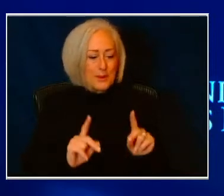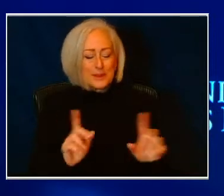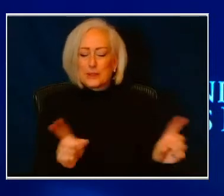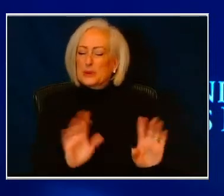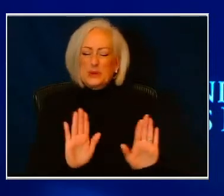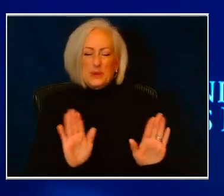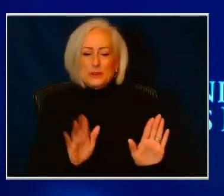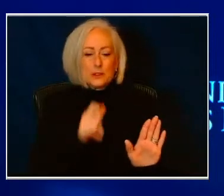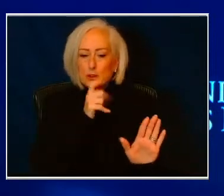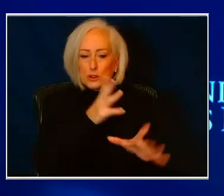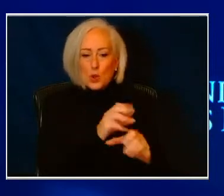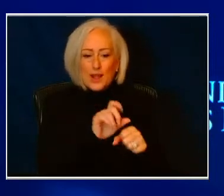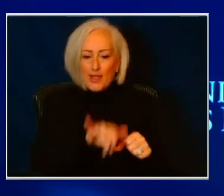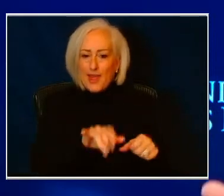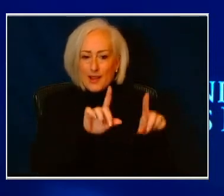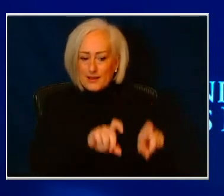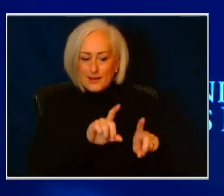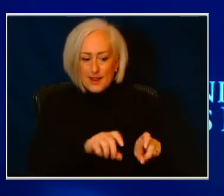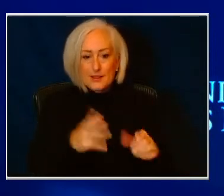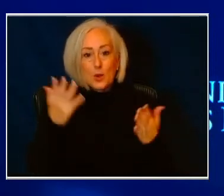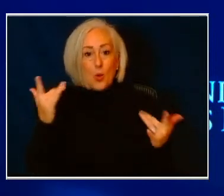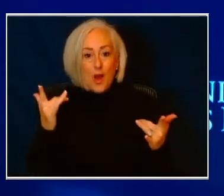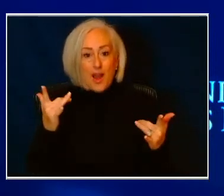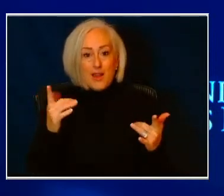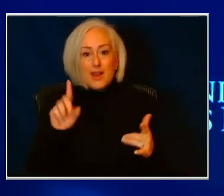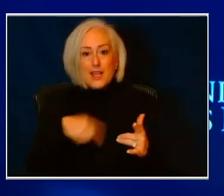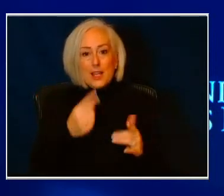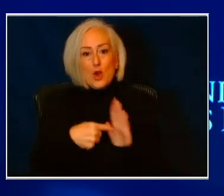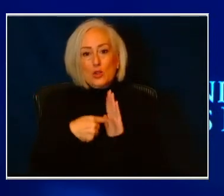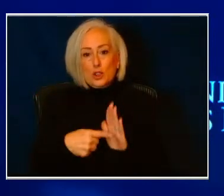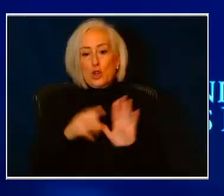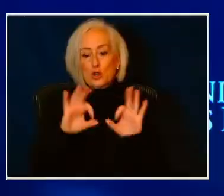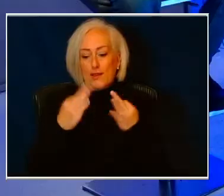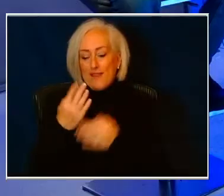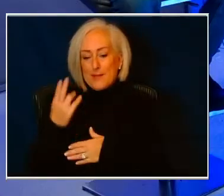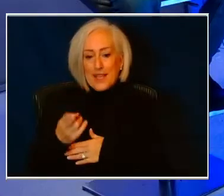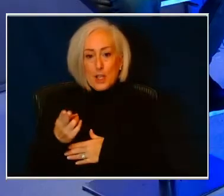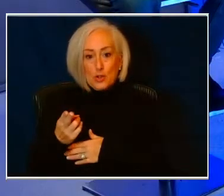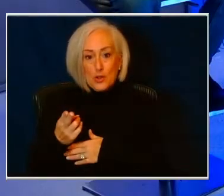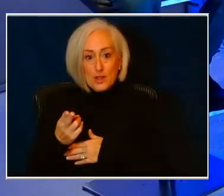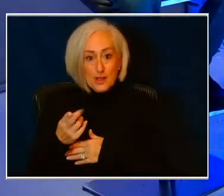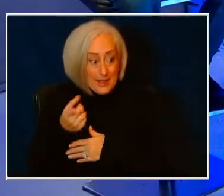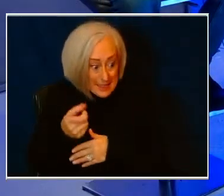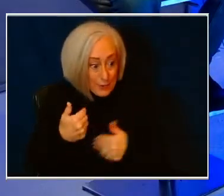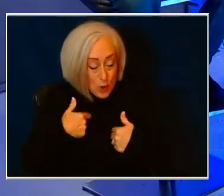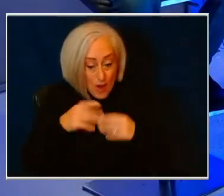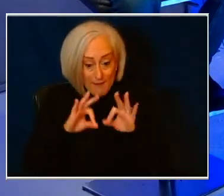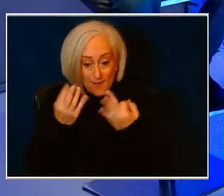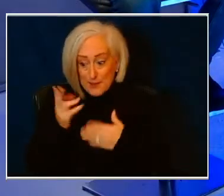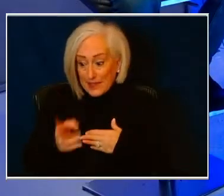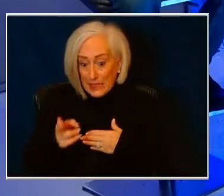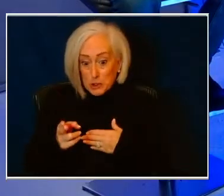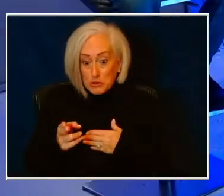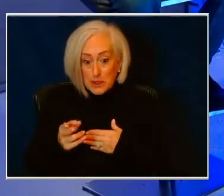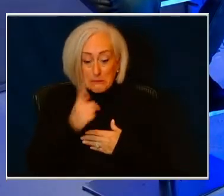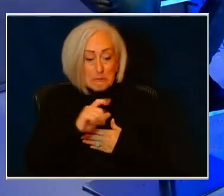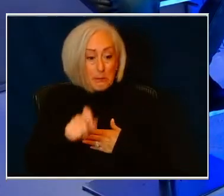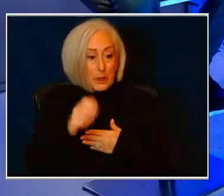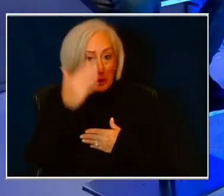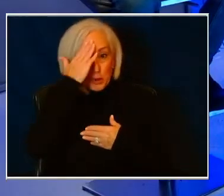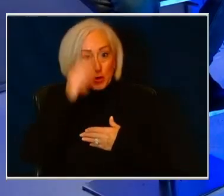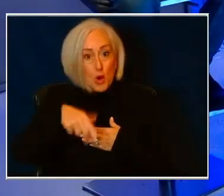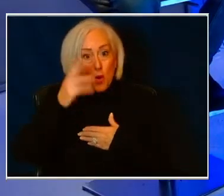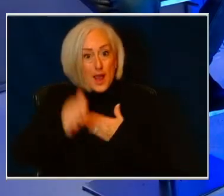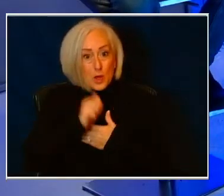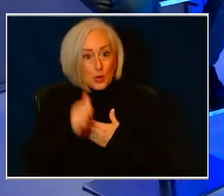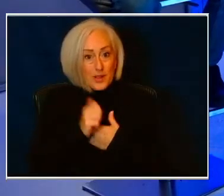tell us really much more than, say, a family history. If you have a family history of the disease, You probably know it. You're at higher risk. Right. And if you have this gene, you're at a little bit higher